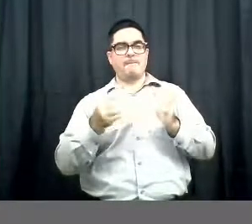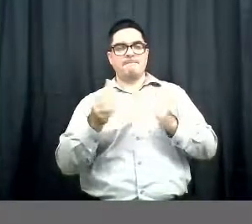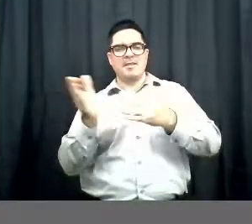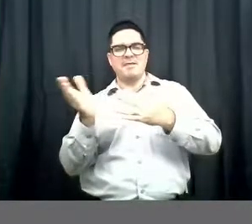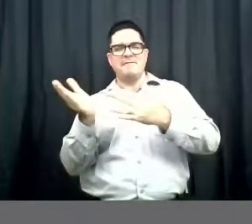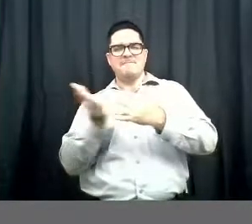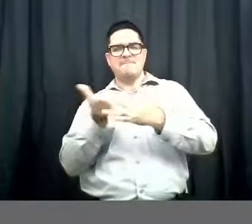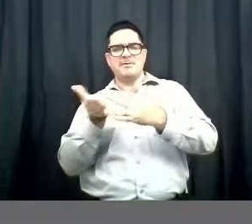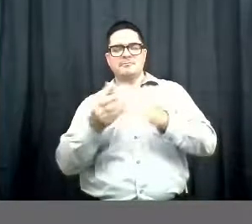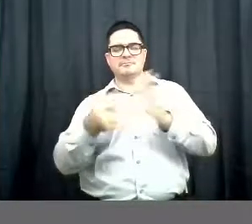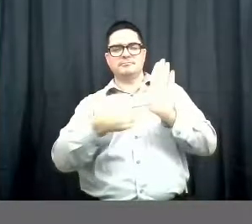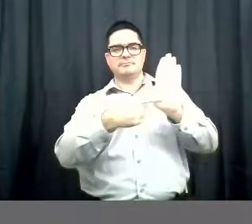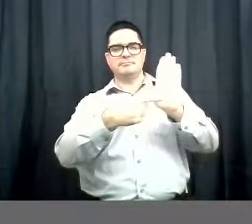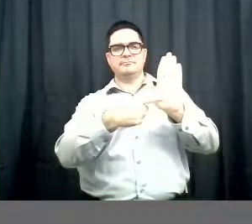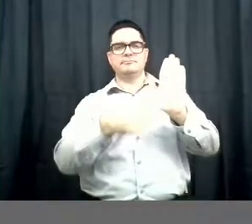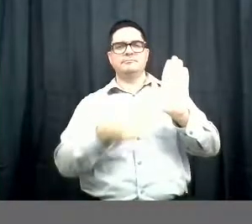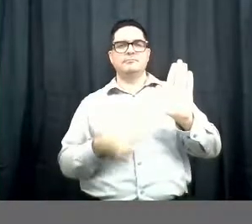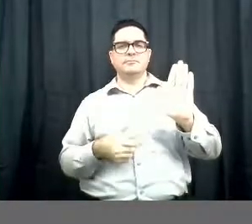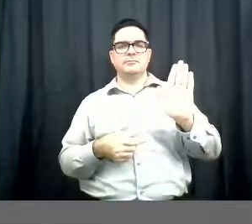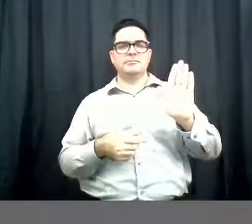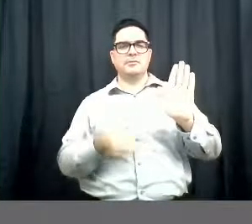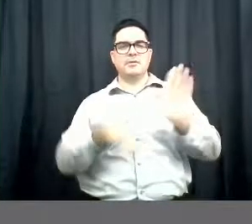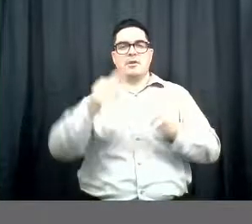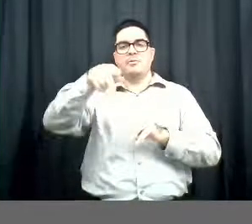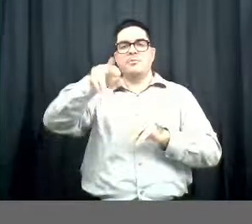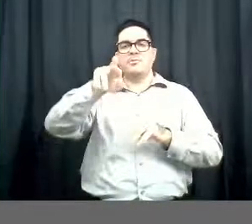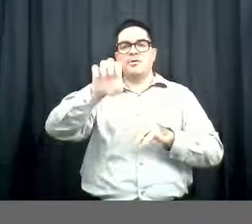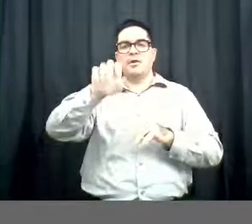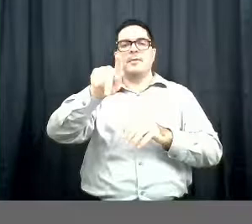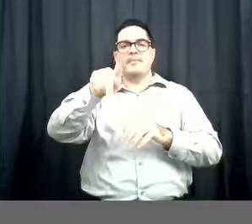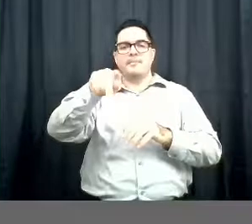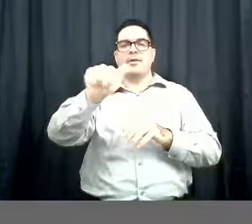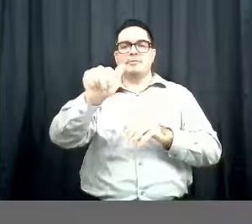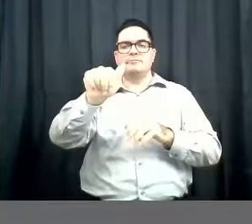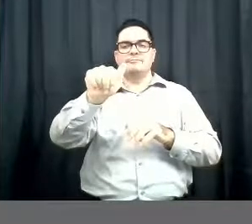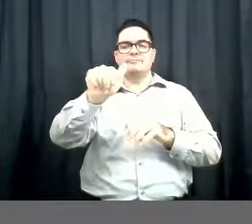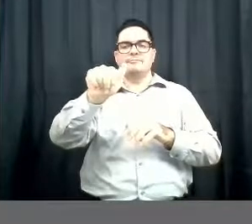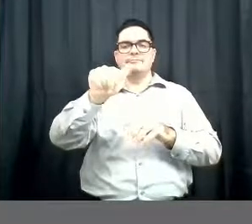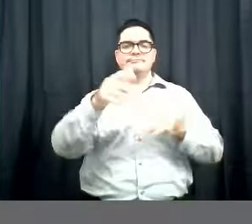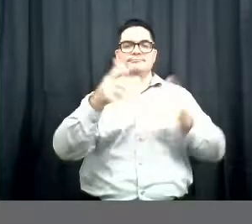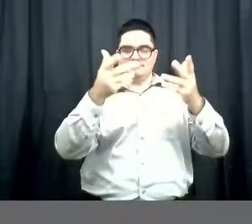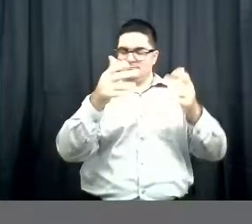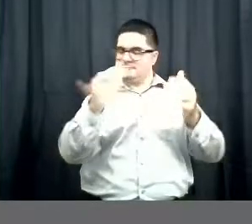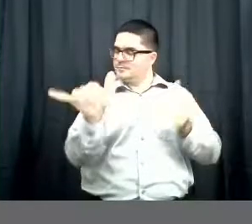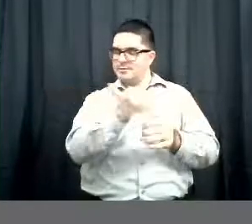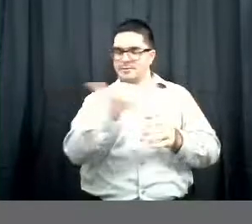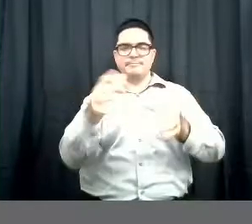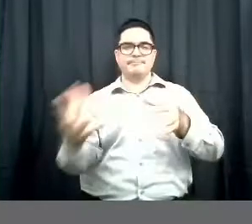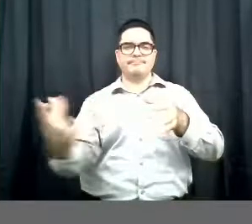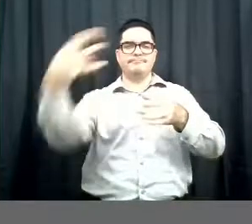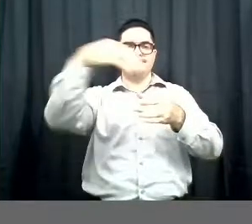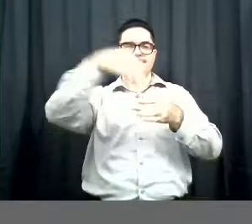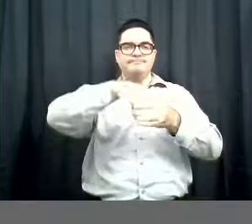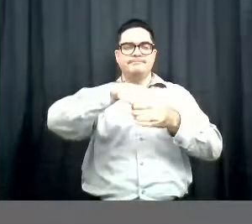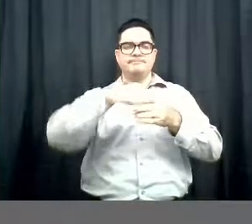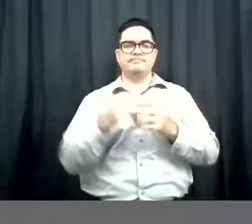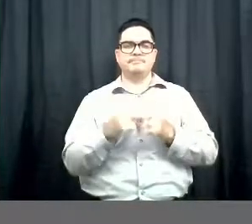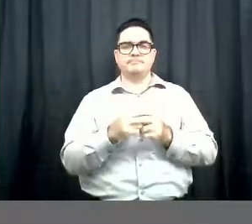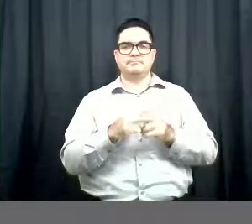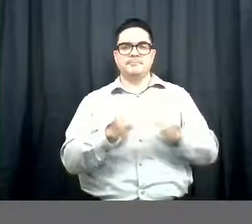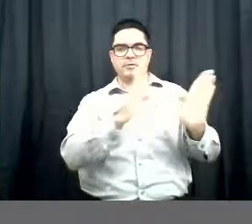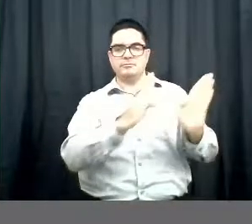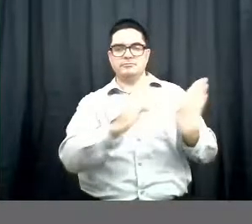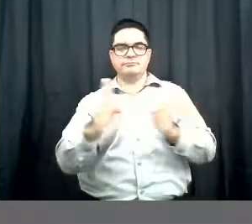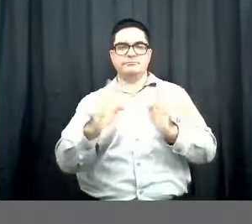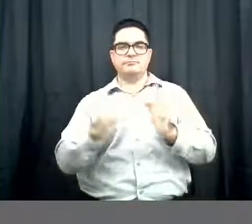PREPA, many of the insurers are a part of that consensual RSA that was put on file. And I think that their disappointment is solely in the